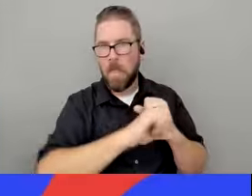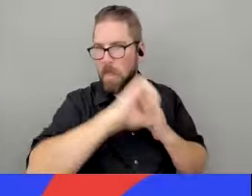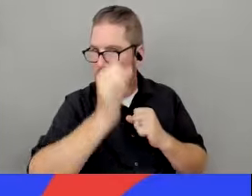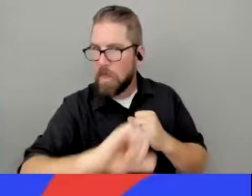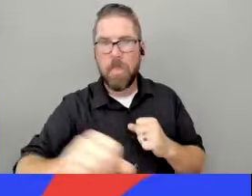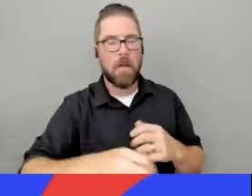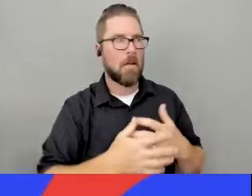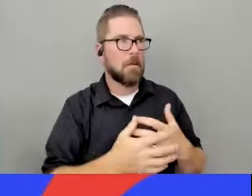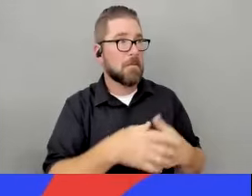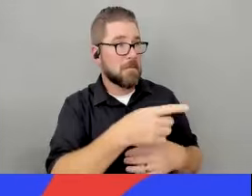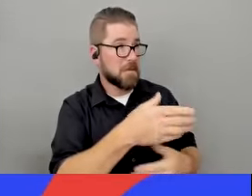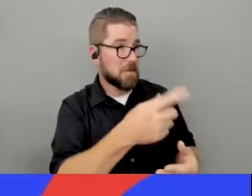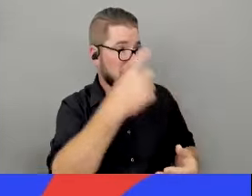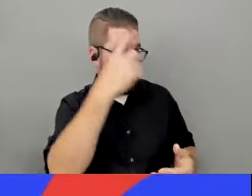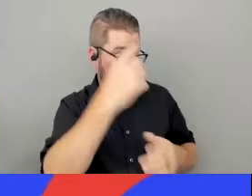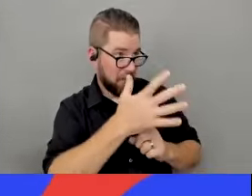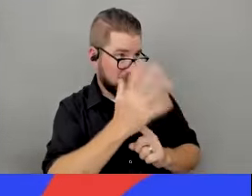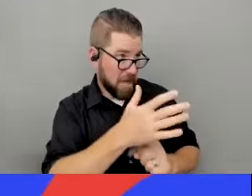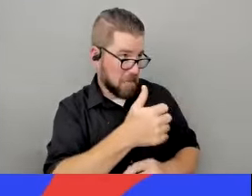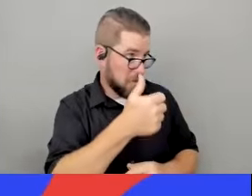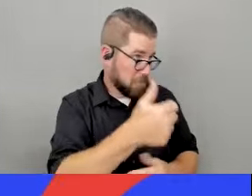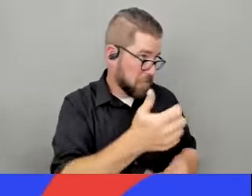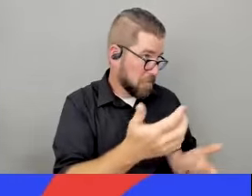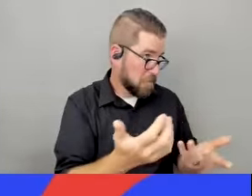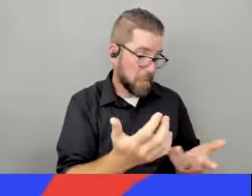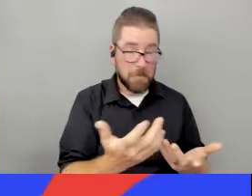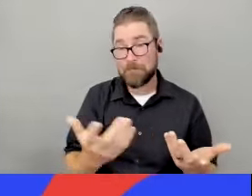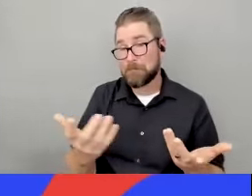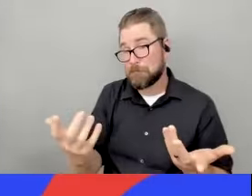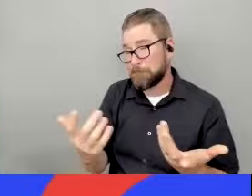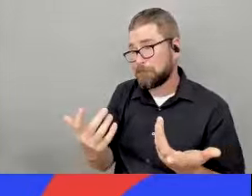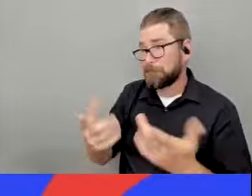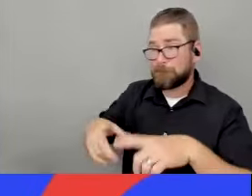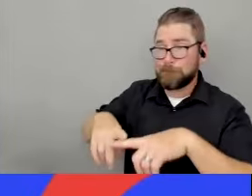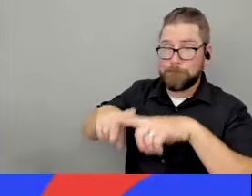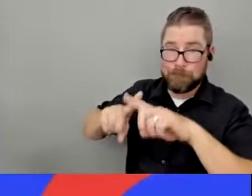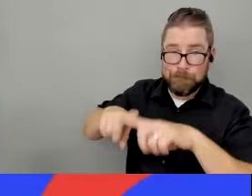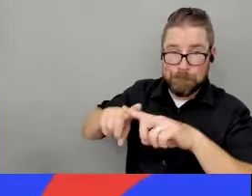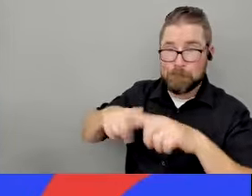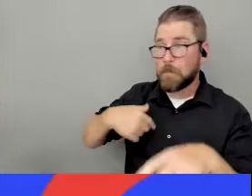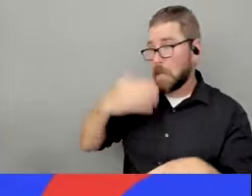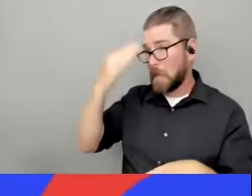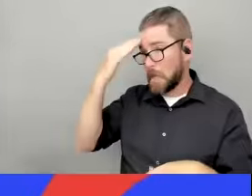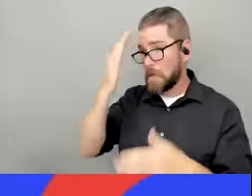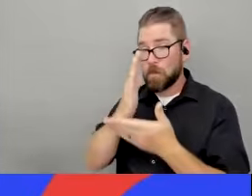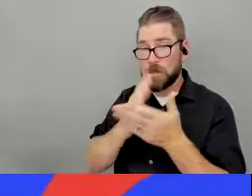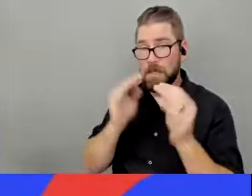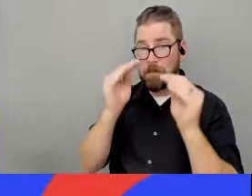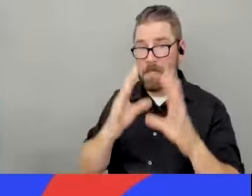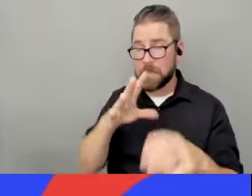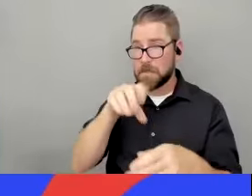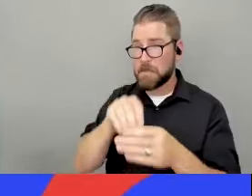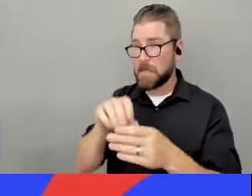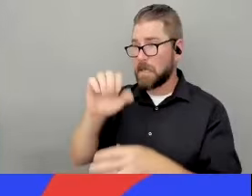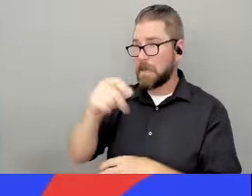discretions. I know in the last one we had some instructors over in applied technology talking about, oh, well, we can bring